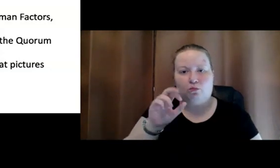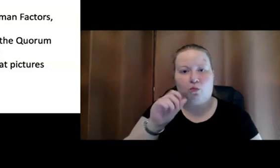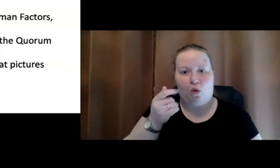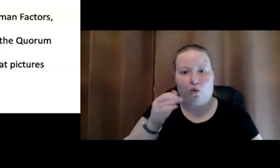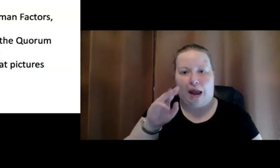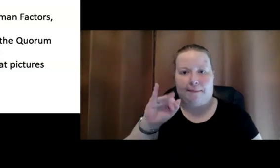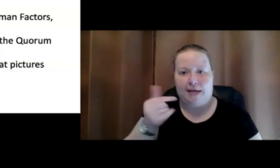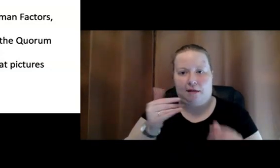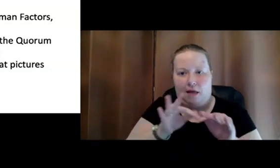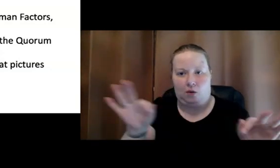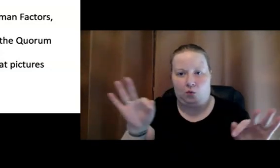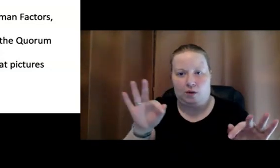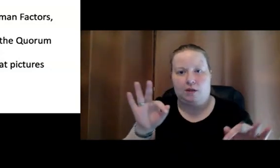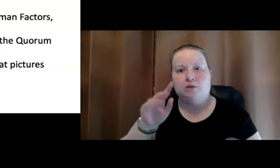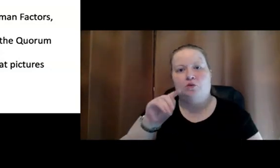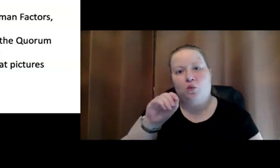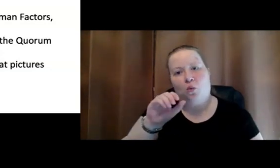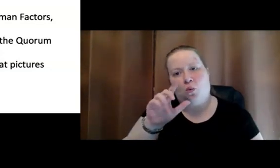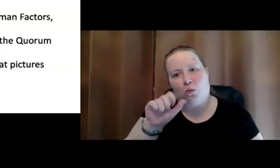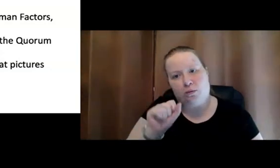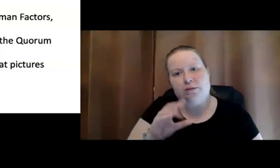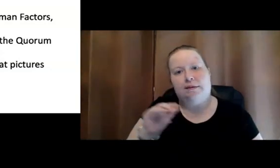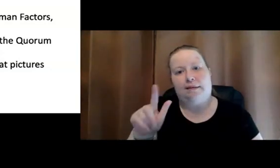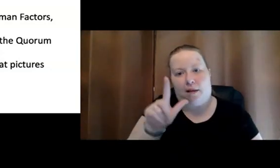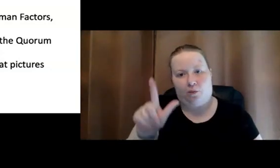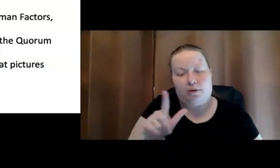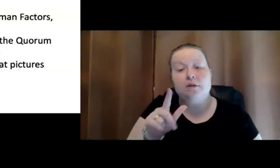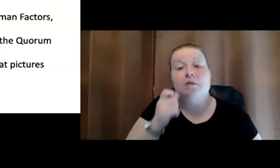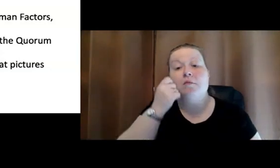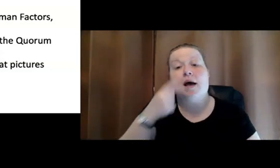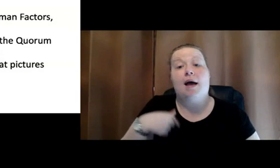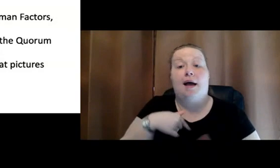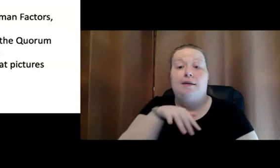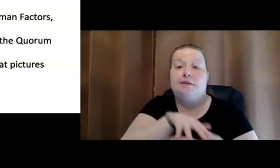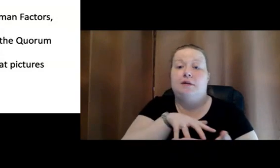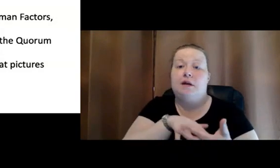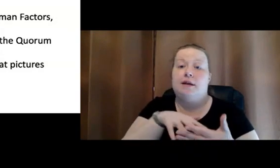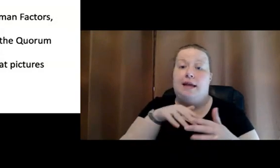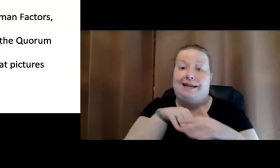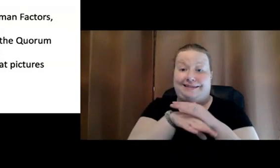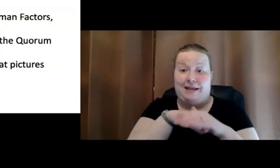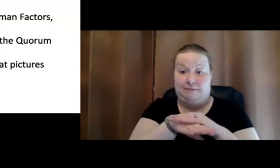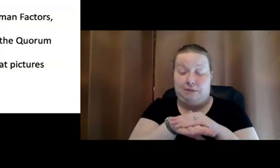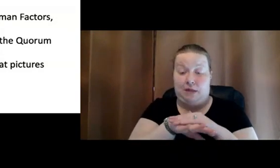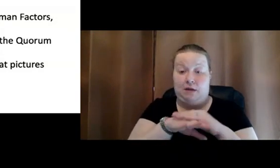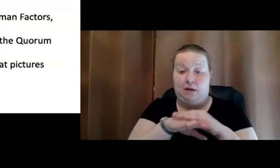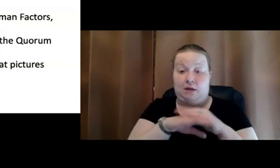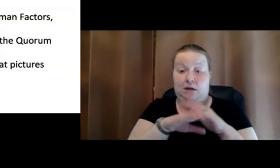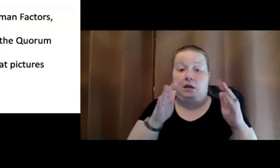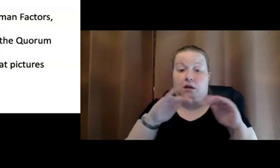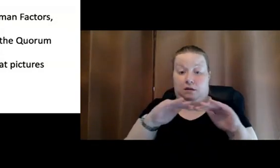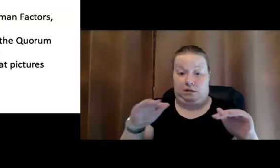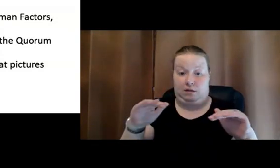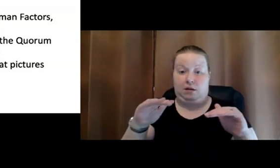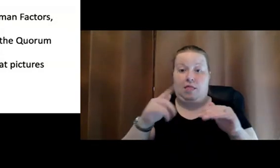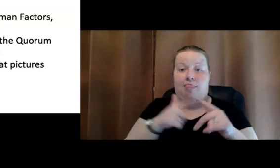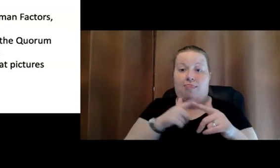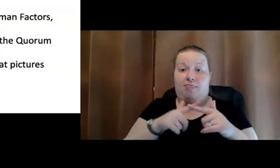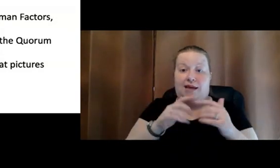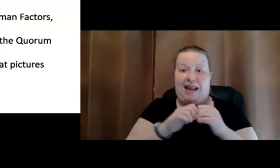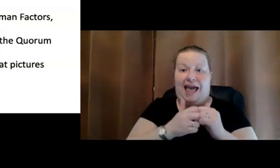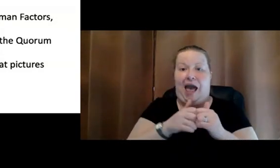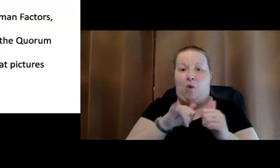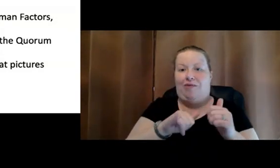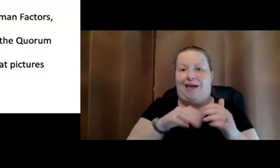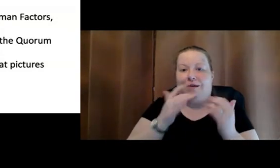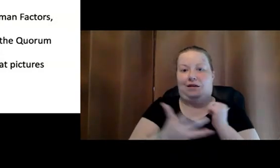around them. But what I study is accessibility sort of on top, and then how these technologies are impacted by